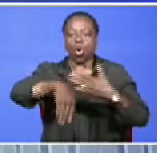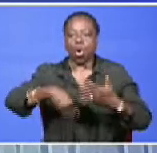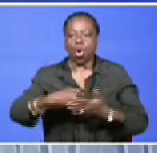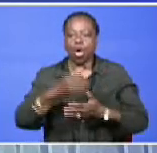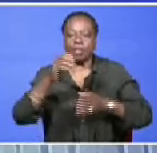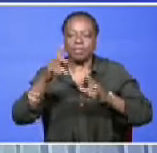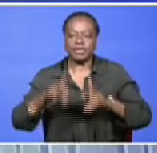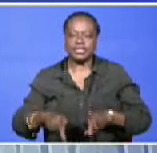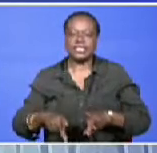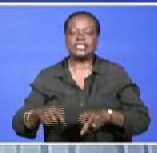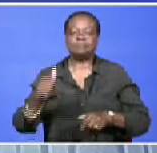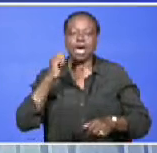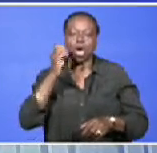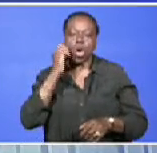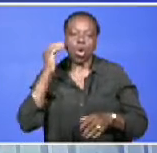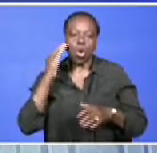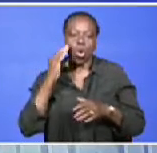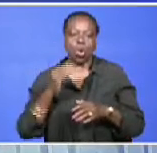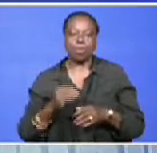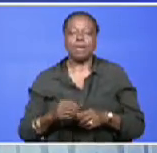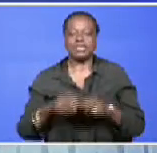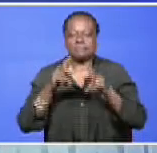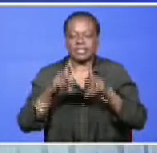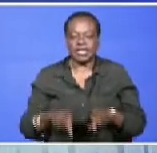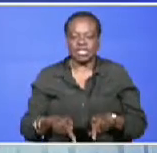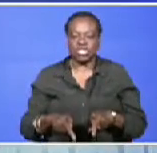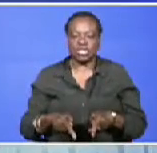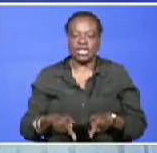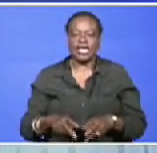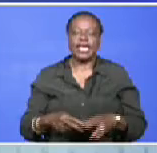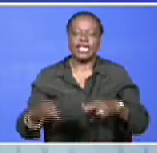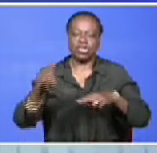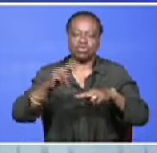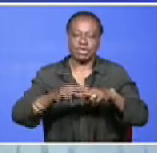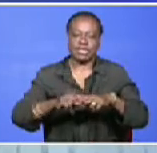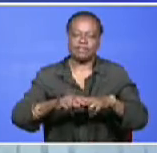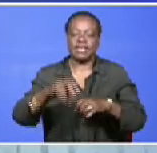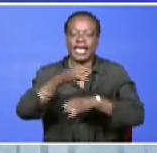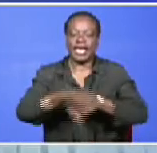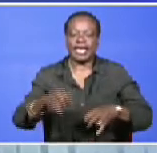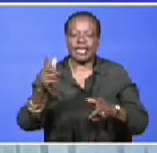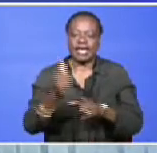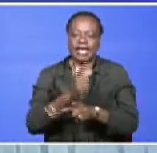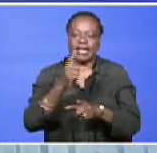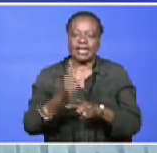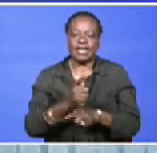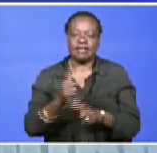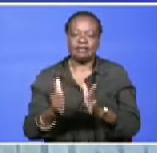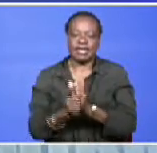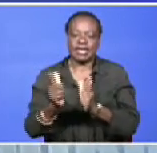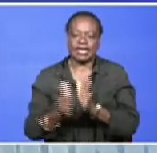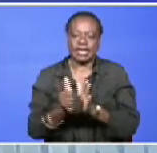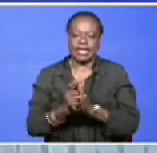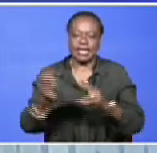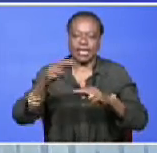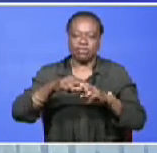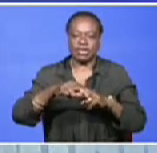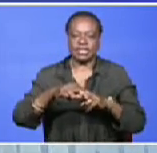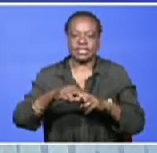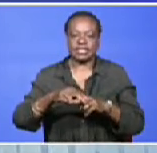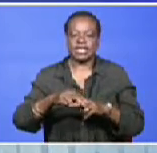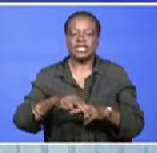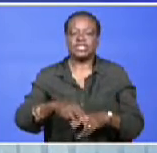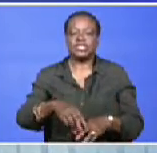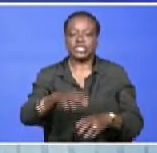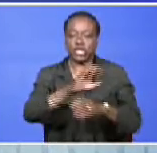staff in anticipation of a potential increase of illegal migration from Haiti. Bahamian security forces have been placed on